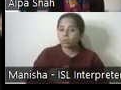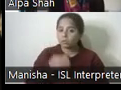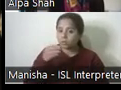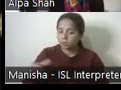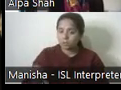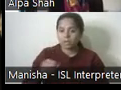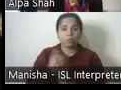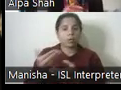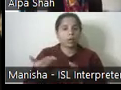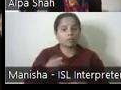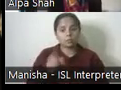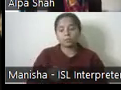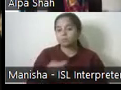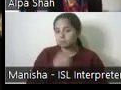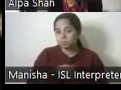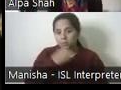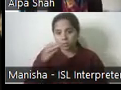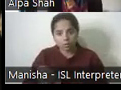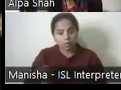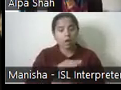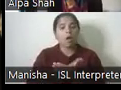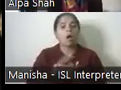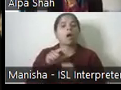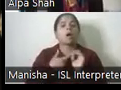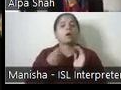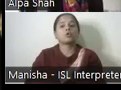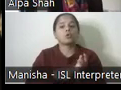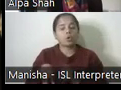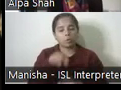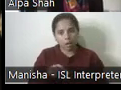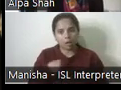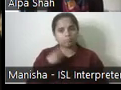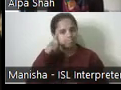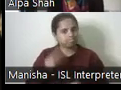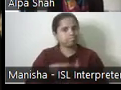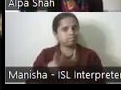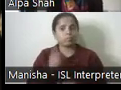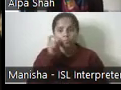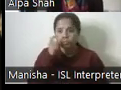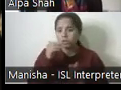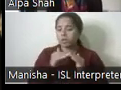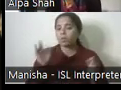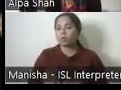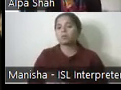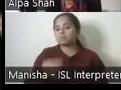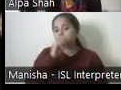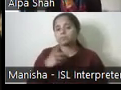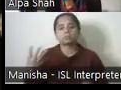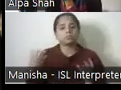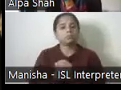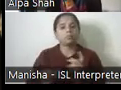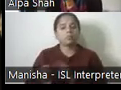Guests must be given Hariya or Mahua as a sign of hospitality. Women and men drink together in each other's company as much